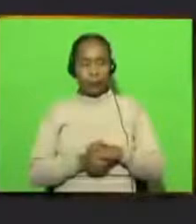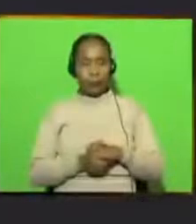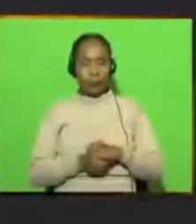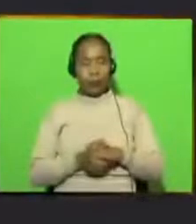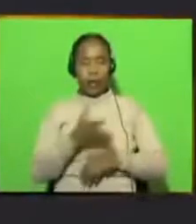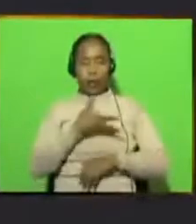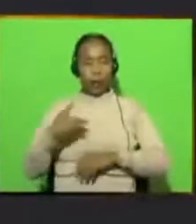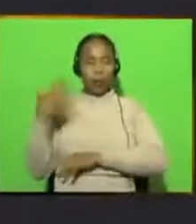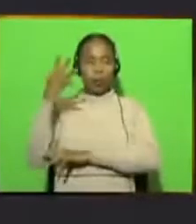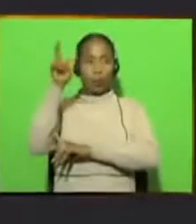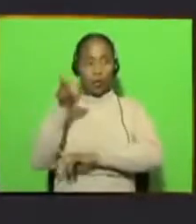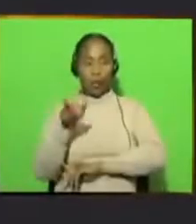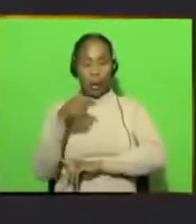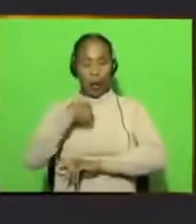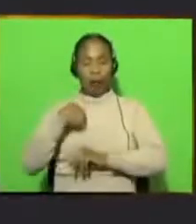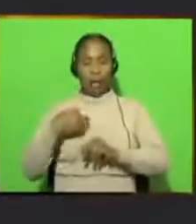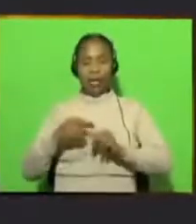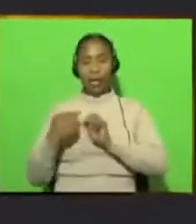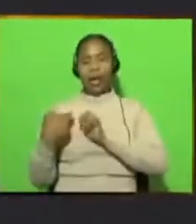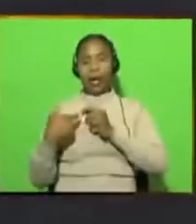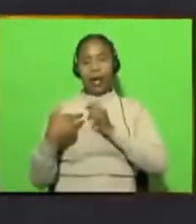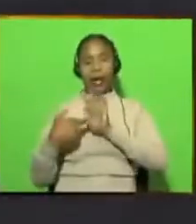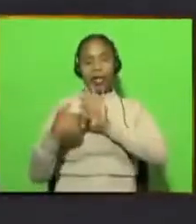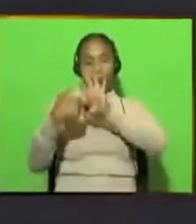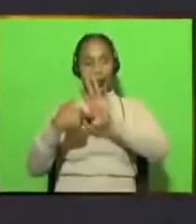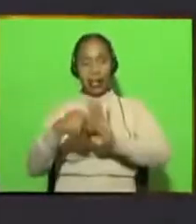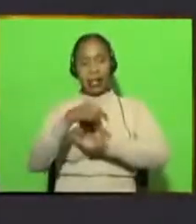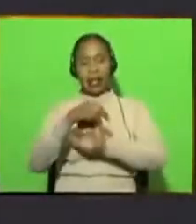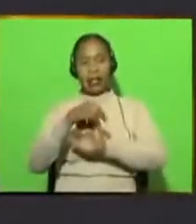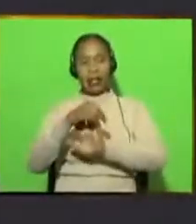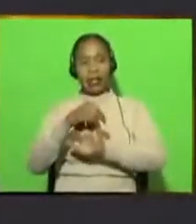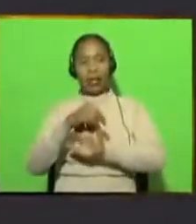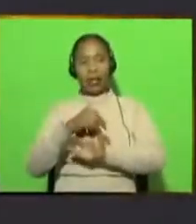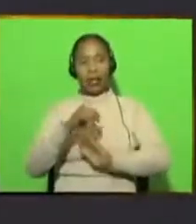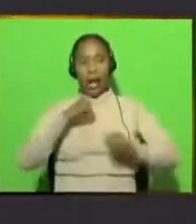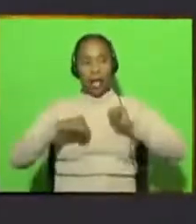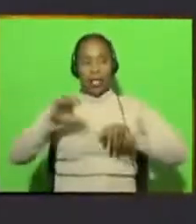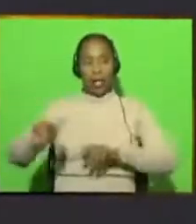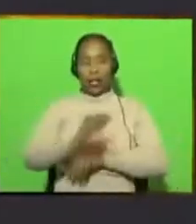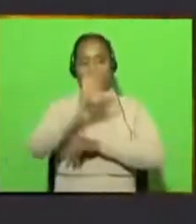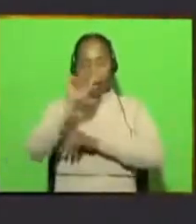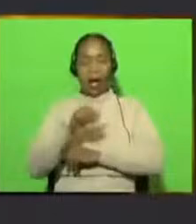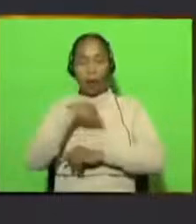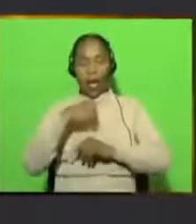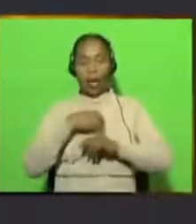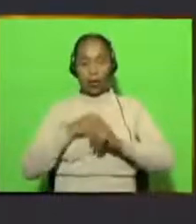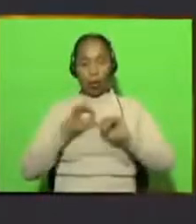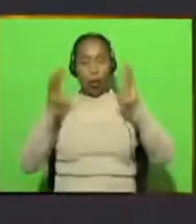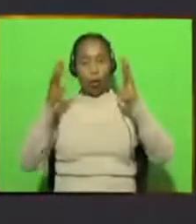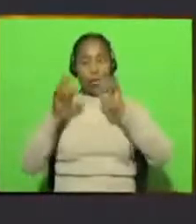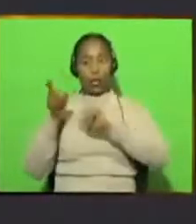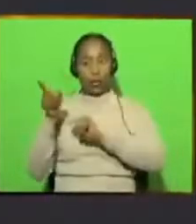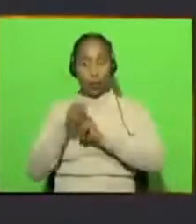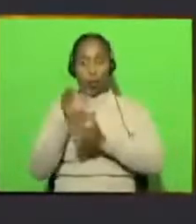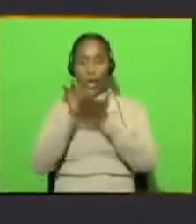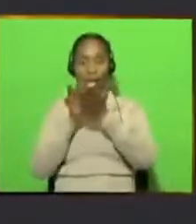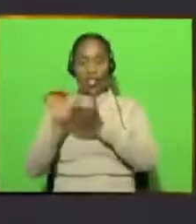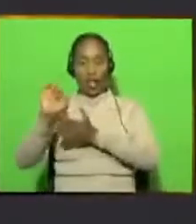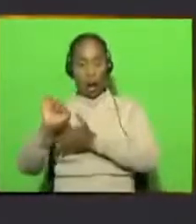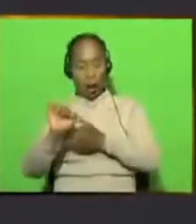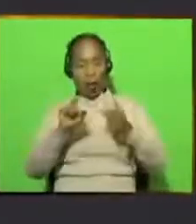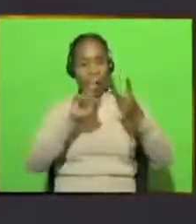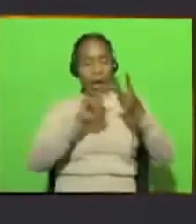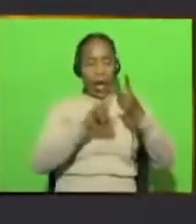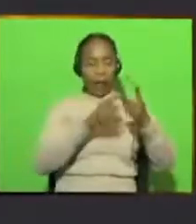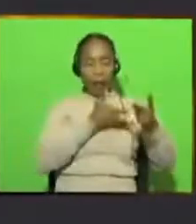Madam Speaker, on behalf of Action SA, please allow me to congratulate you on your election and the election on Madam Deputy